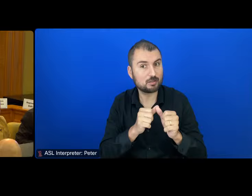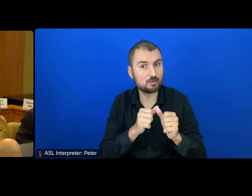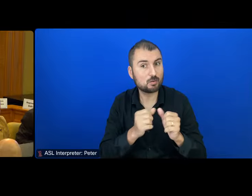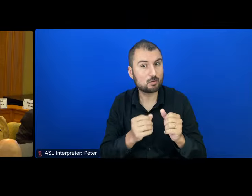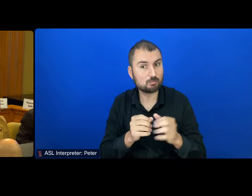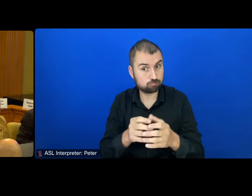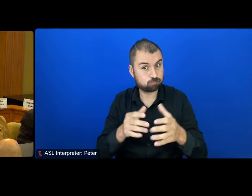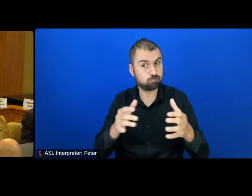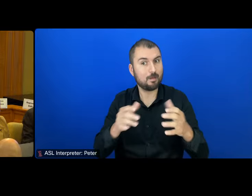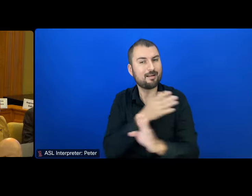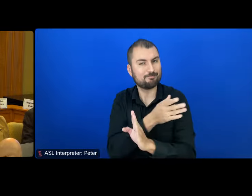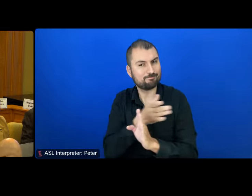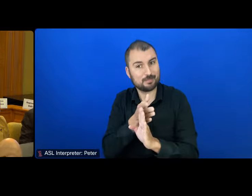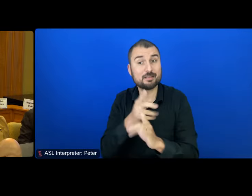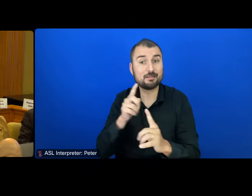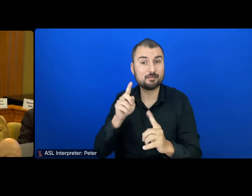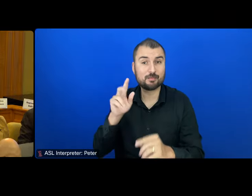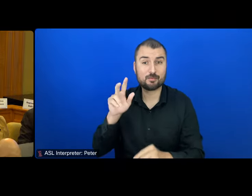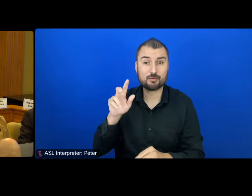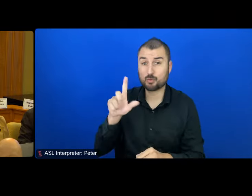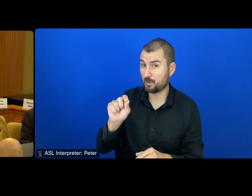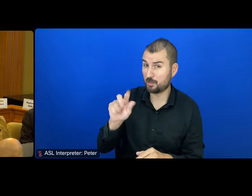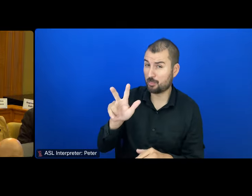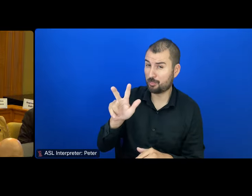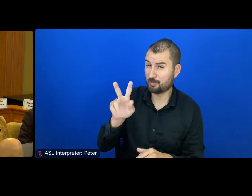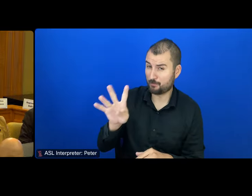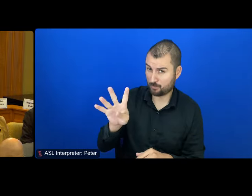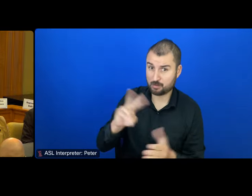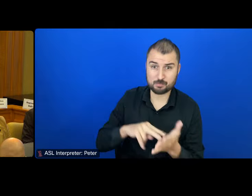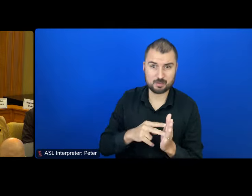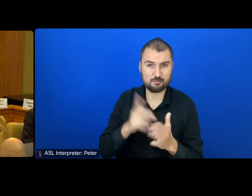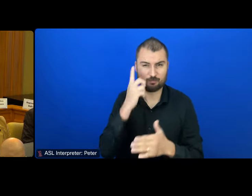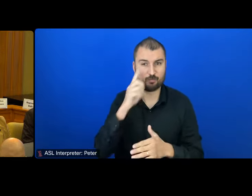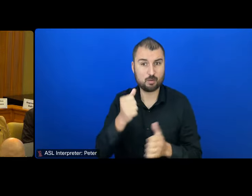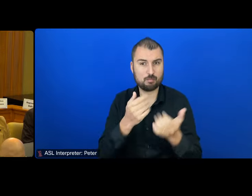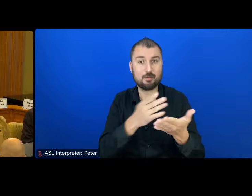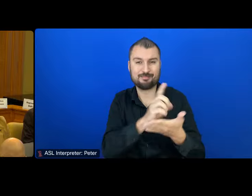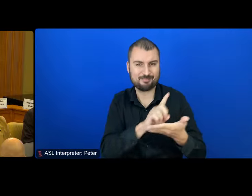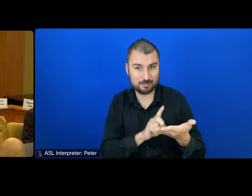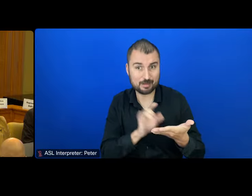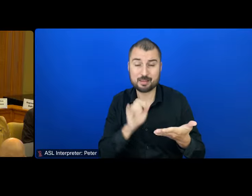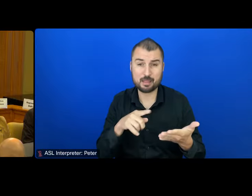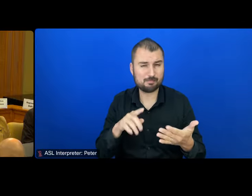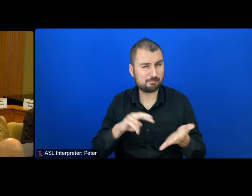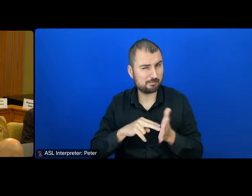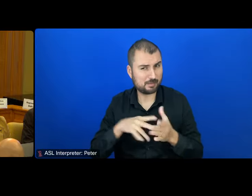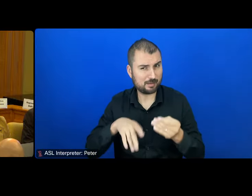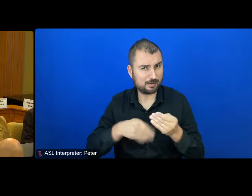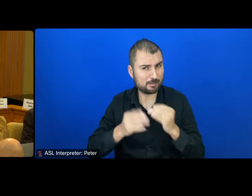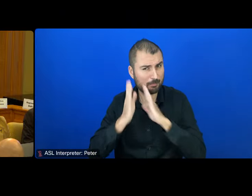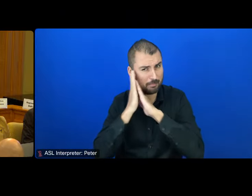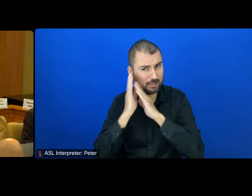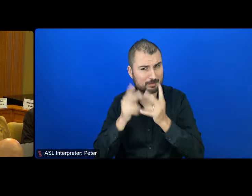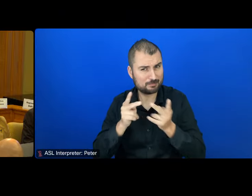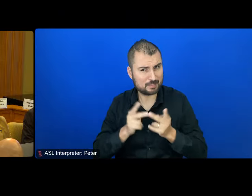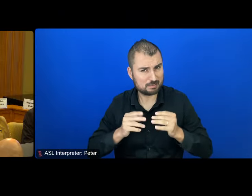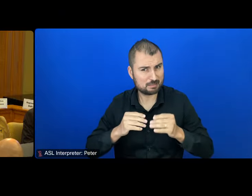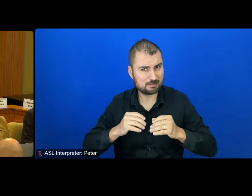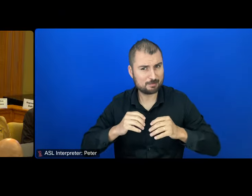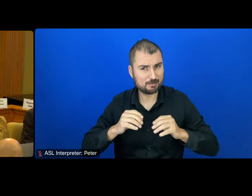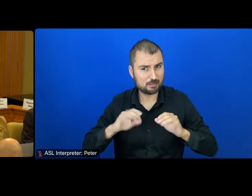So in the preliminary designs, is there additional bed space that could be